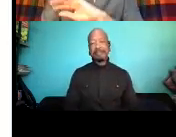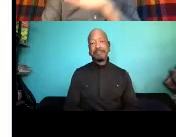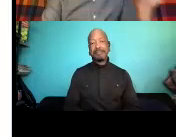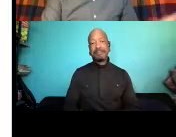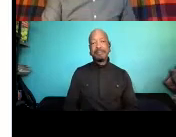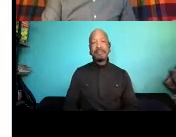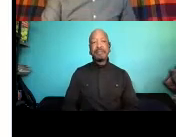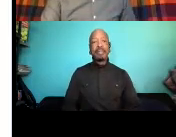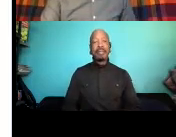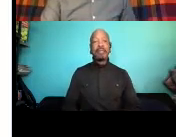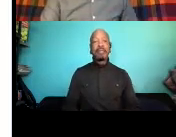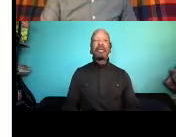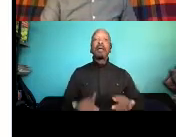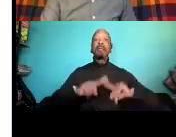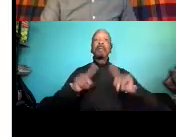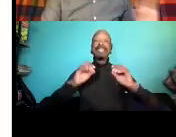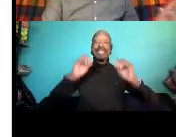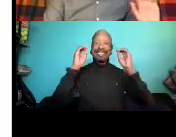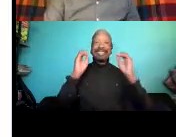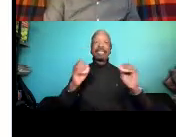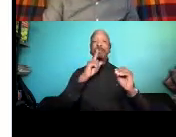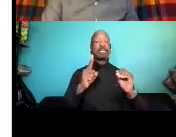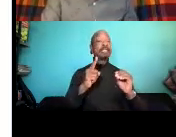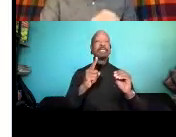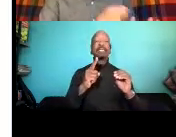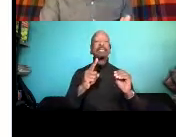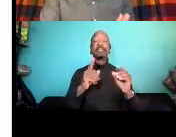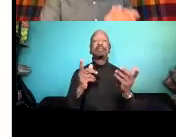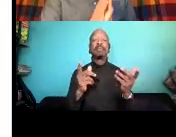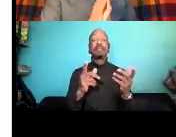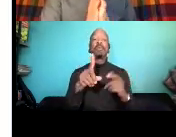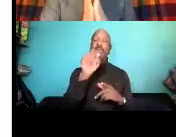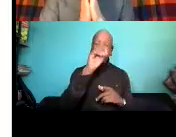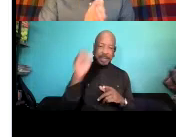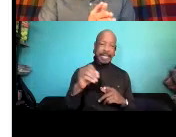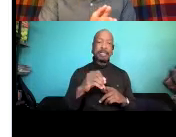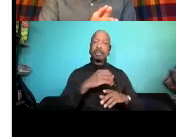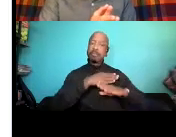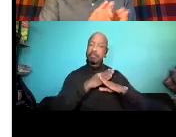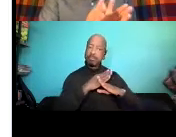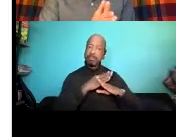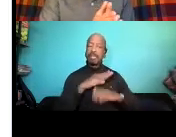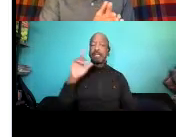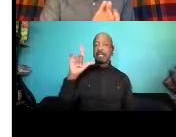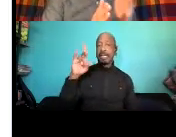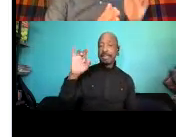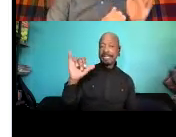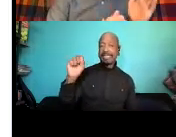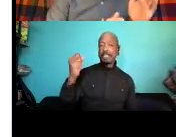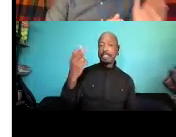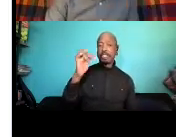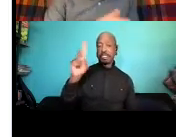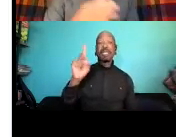But none of this is a complete liability shield, and here's why. Even if you maintain the appropriate level of separation